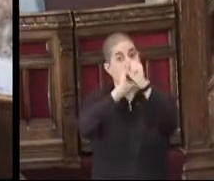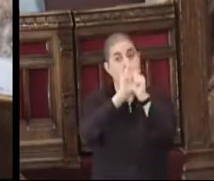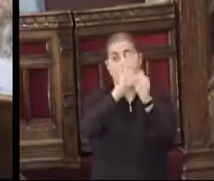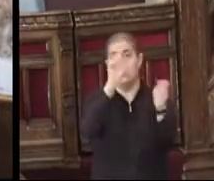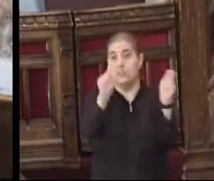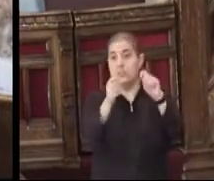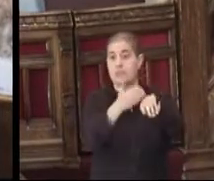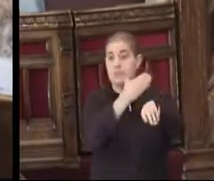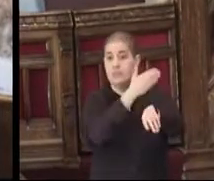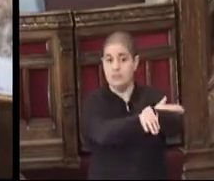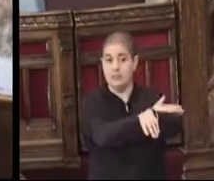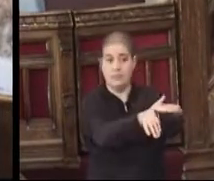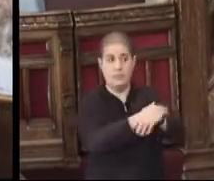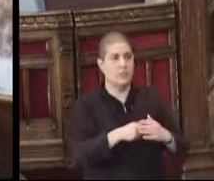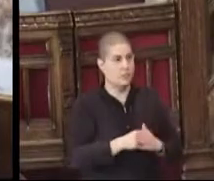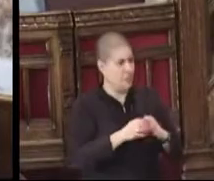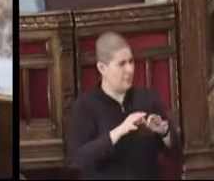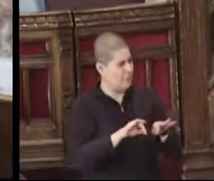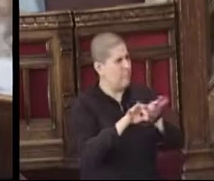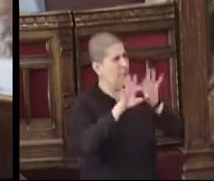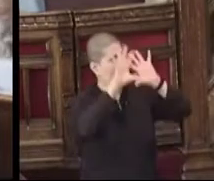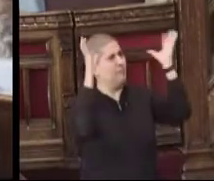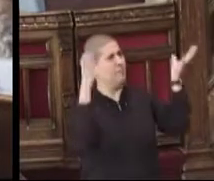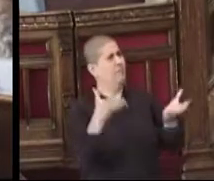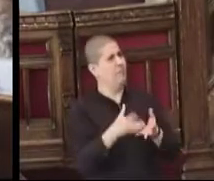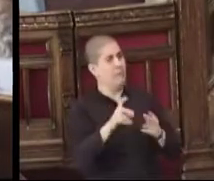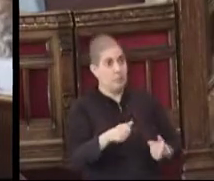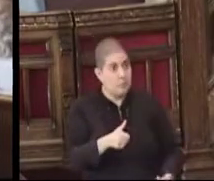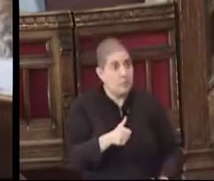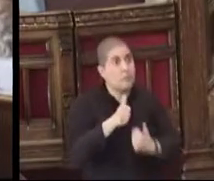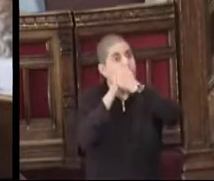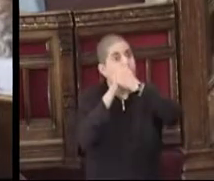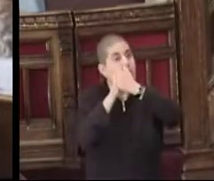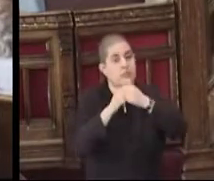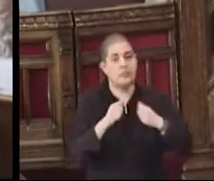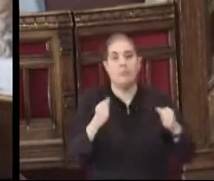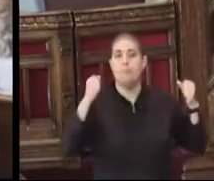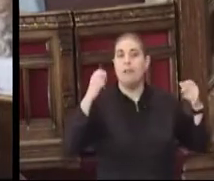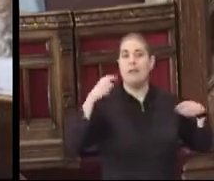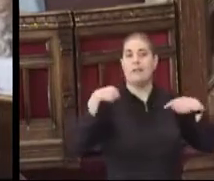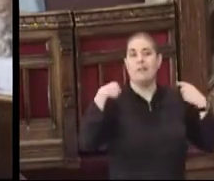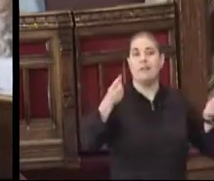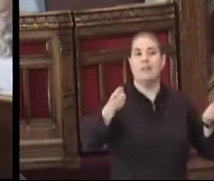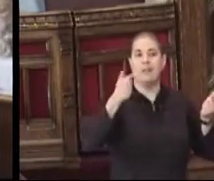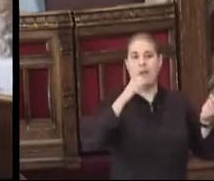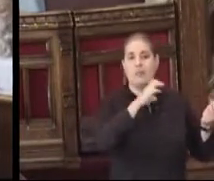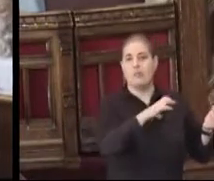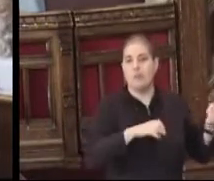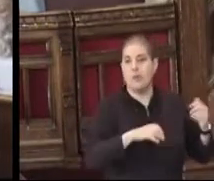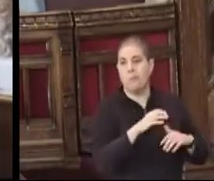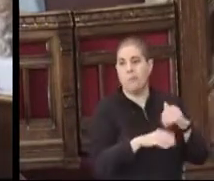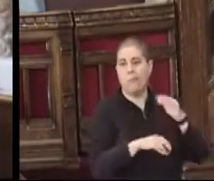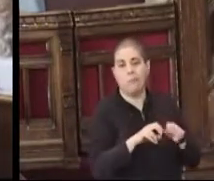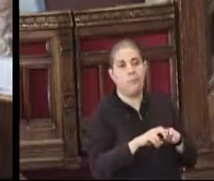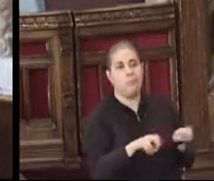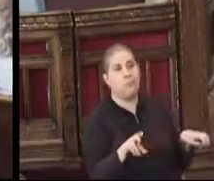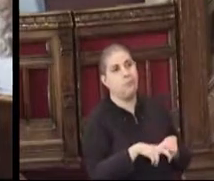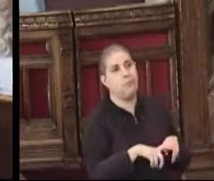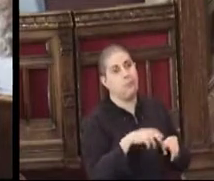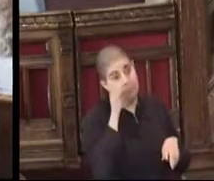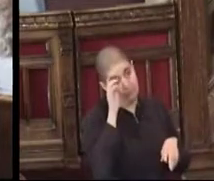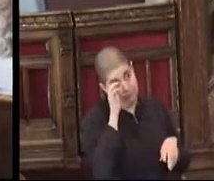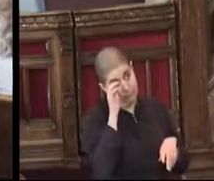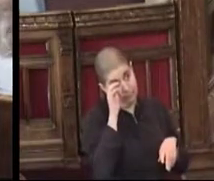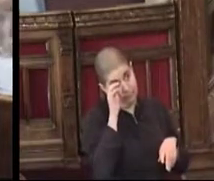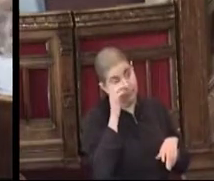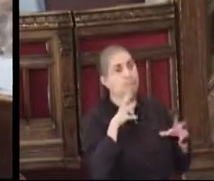people, to challenge the world. Too often, Christianity has now become the comfortable pew, the place to